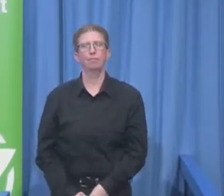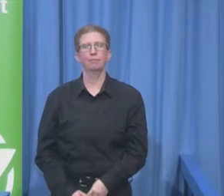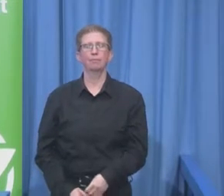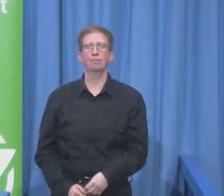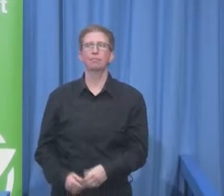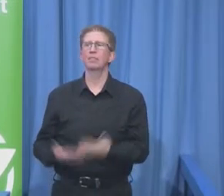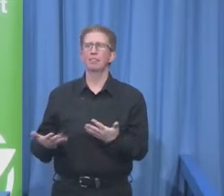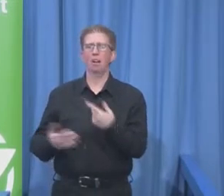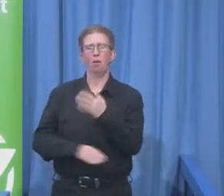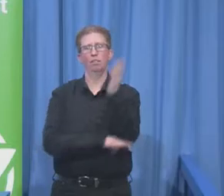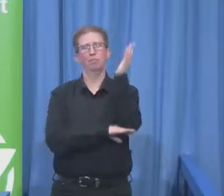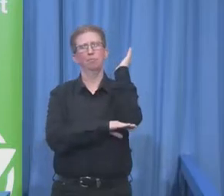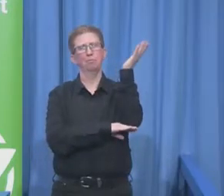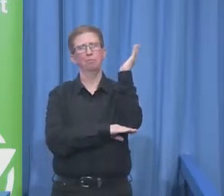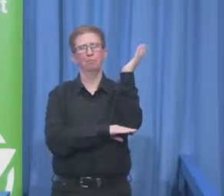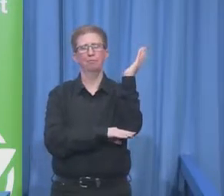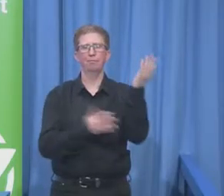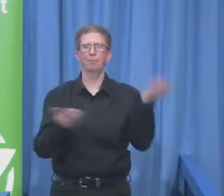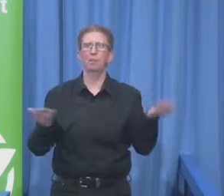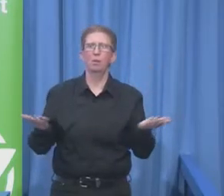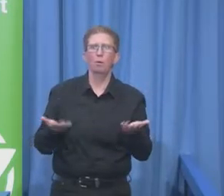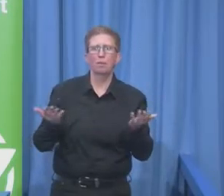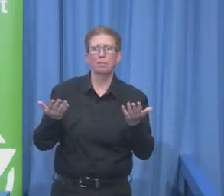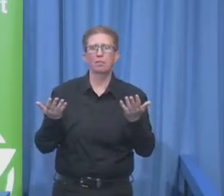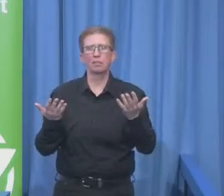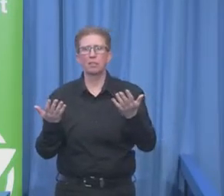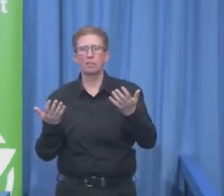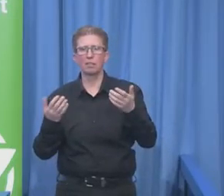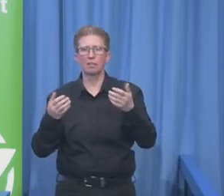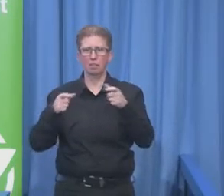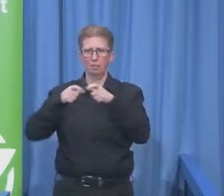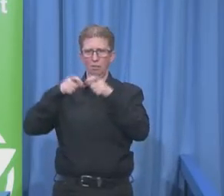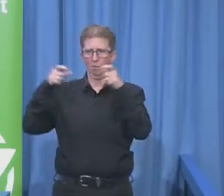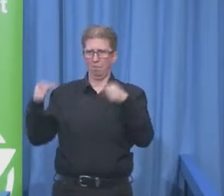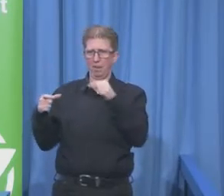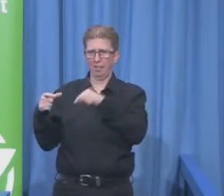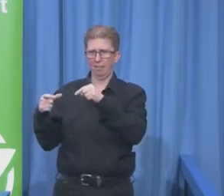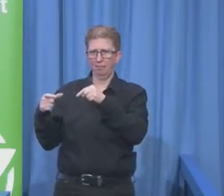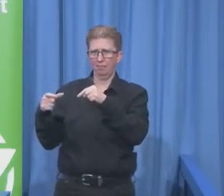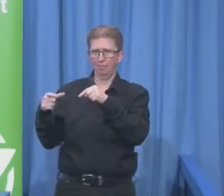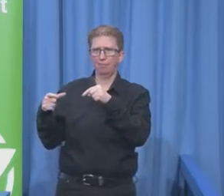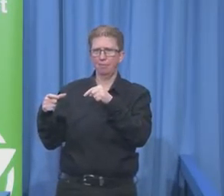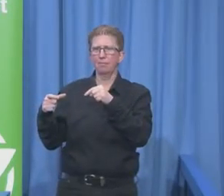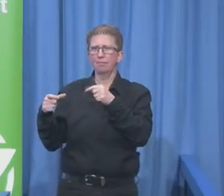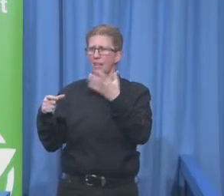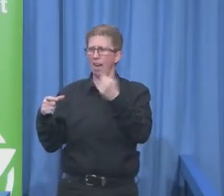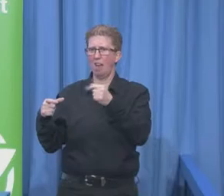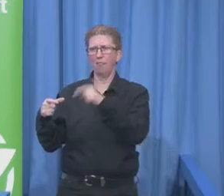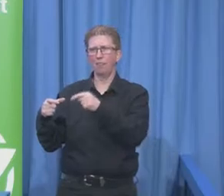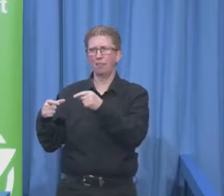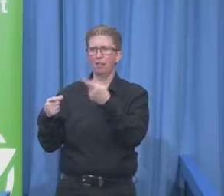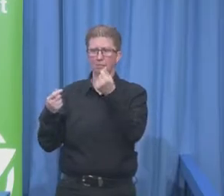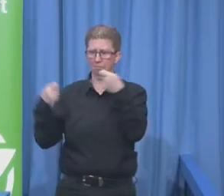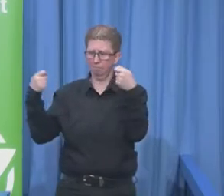disability with employment opportunities. So without losing any time, Radhika, over to you.